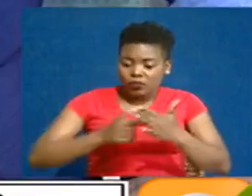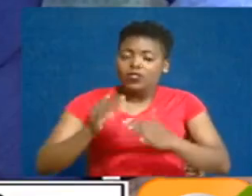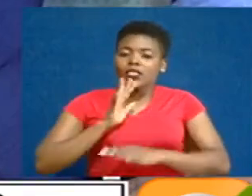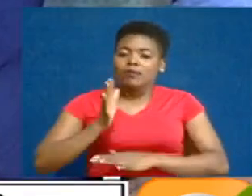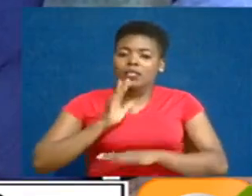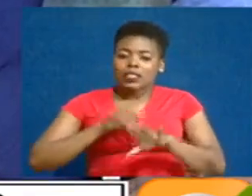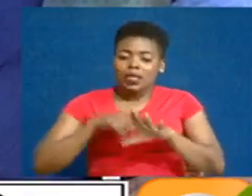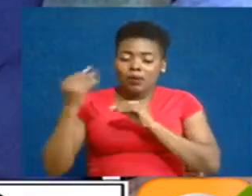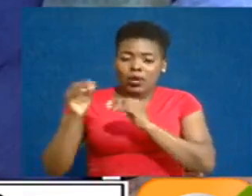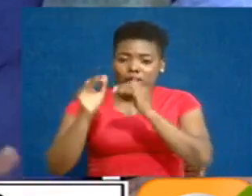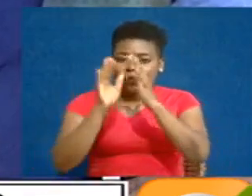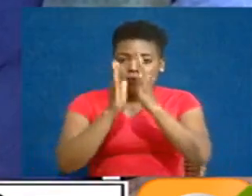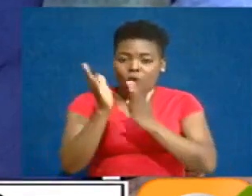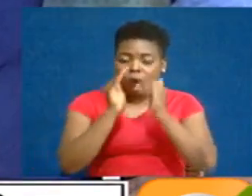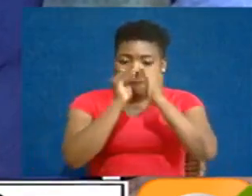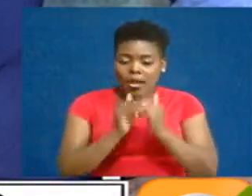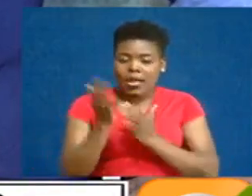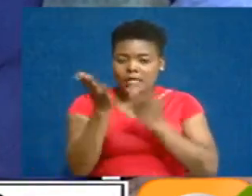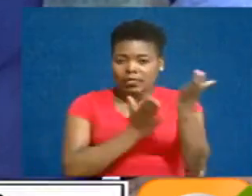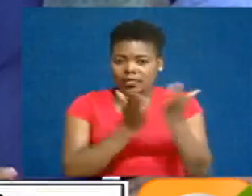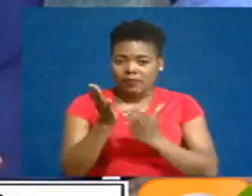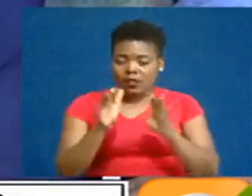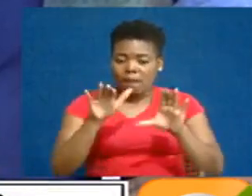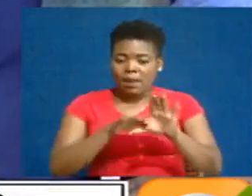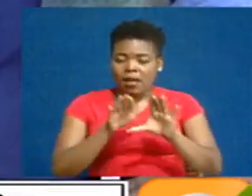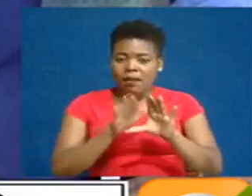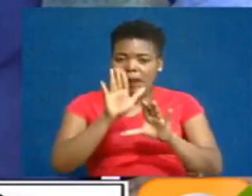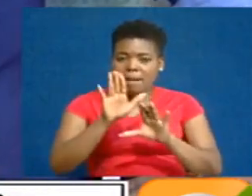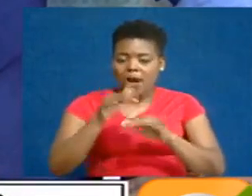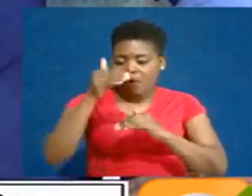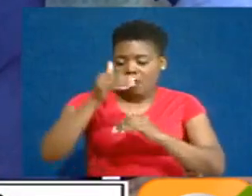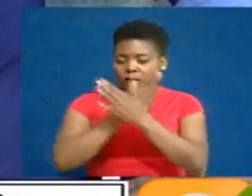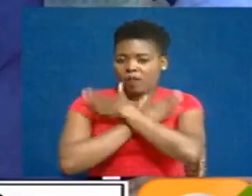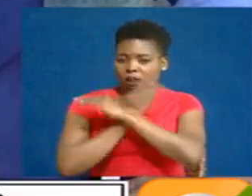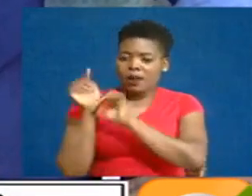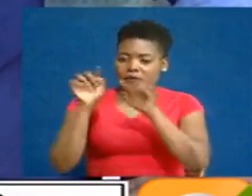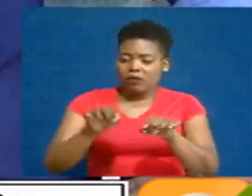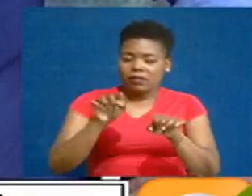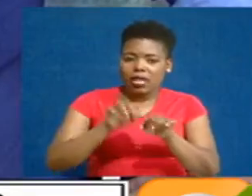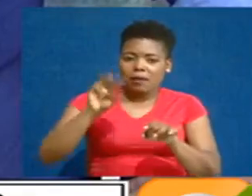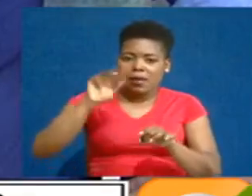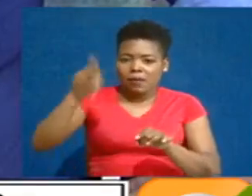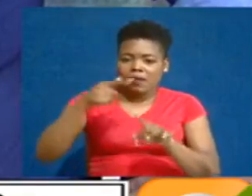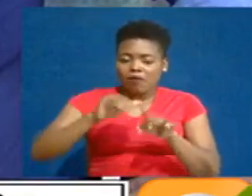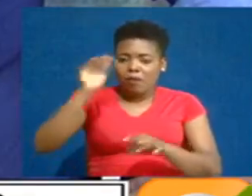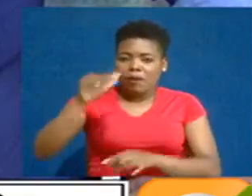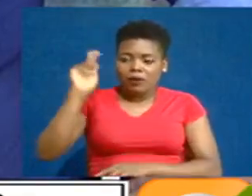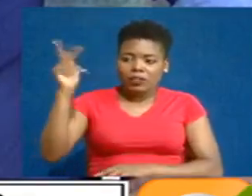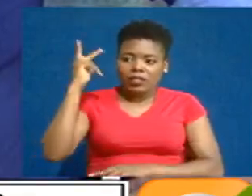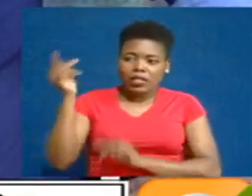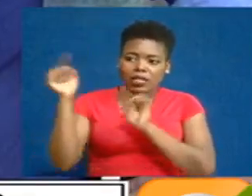a prayer service attended mostly by his close allies, including a section of members of parliament from the Mount Kenya